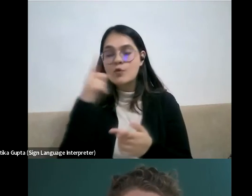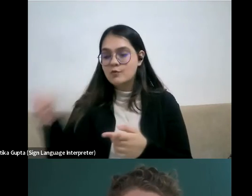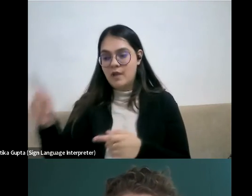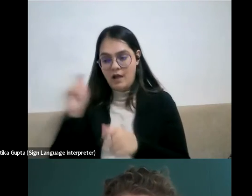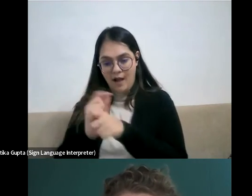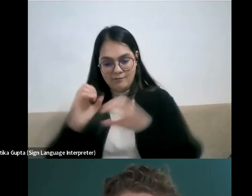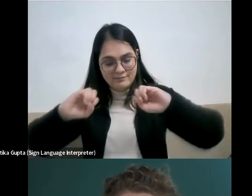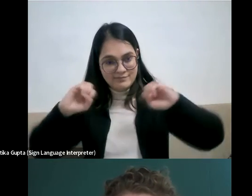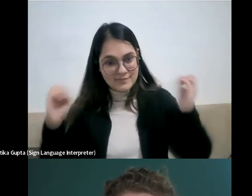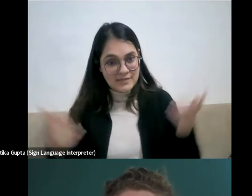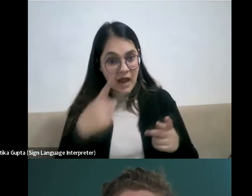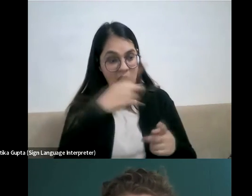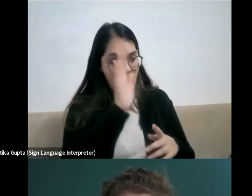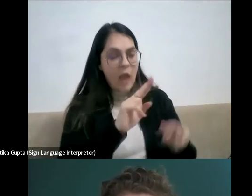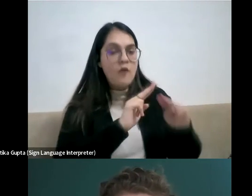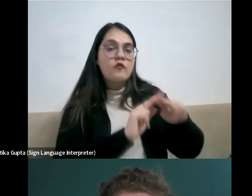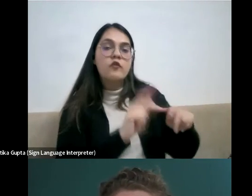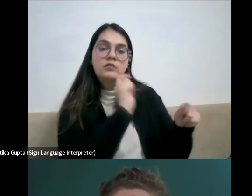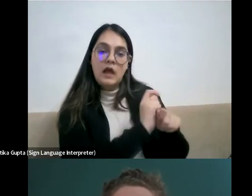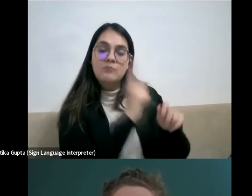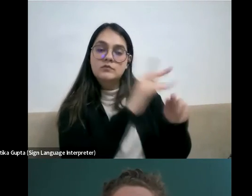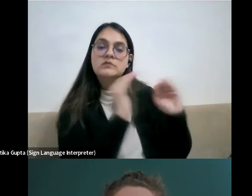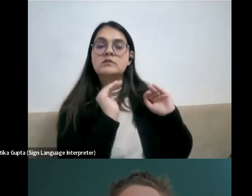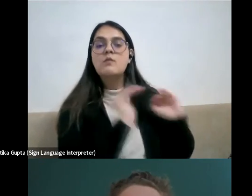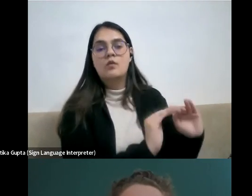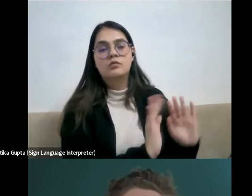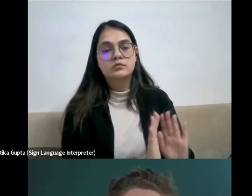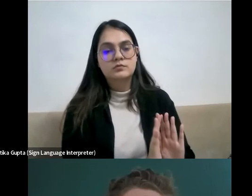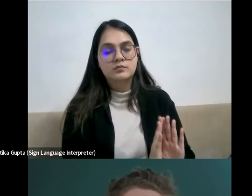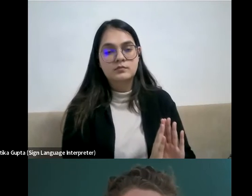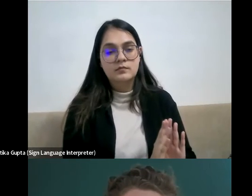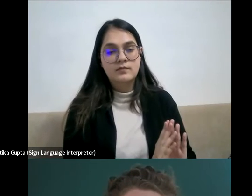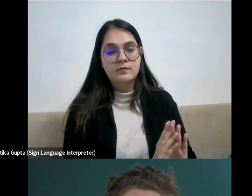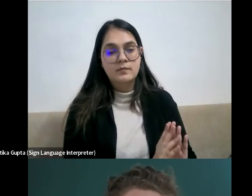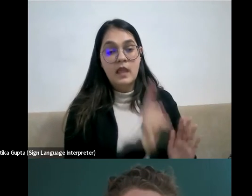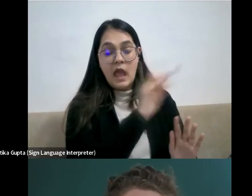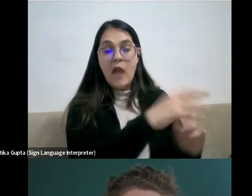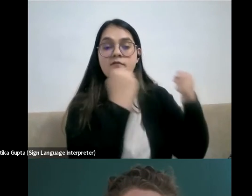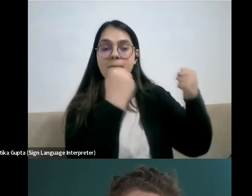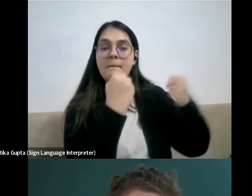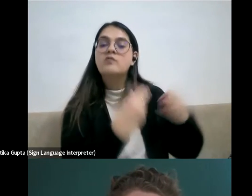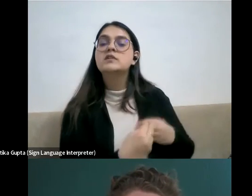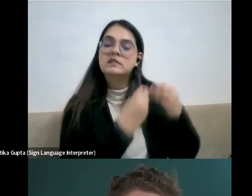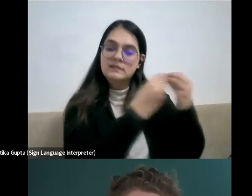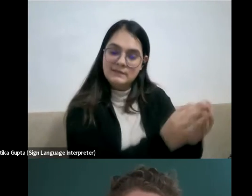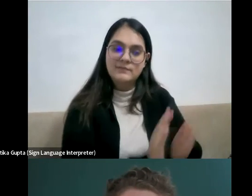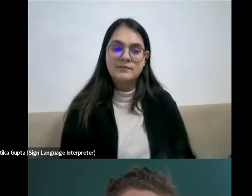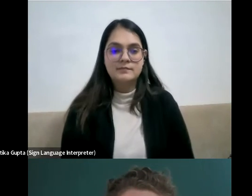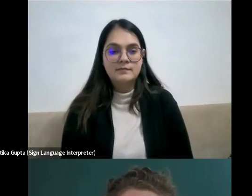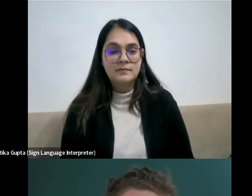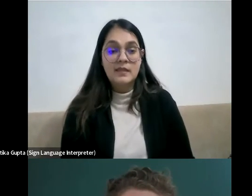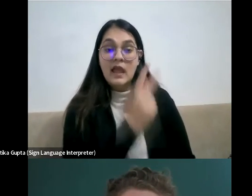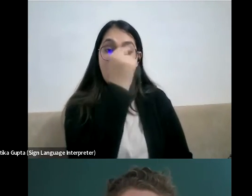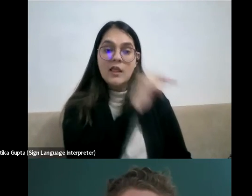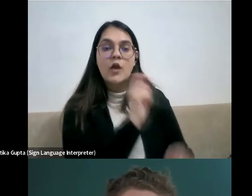structures are capacitated and supported, and that they in fact wield power within the structures. We need to work